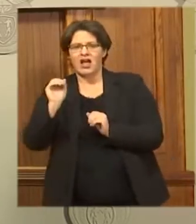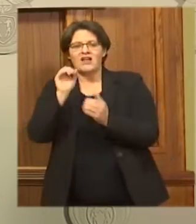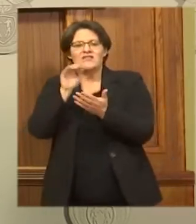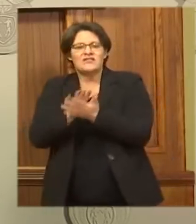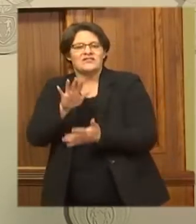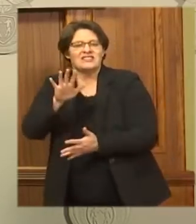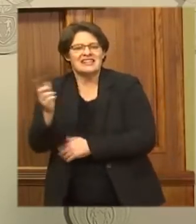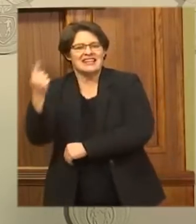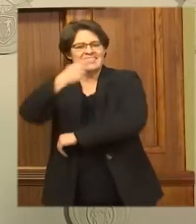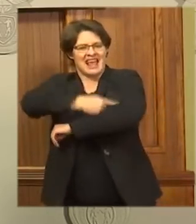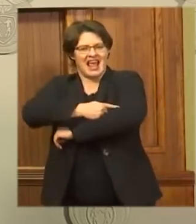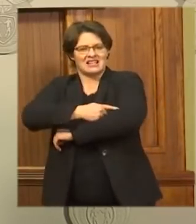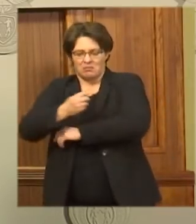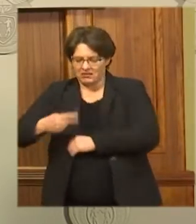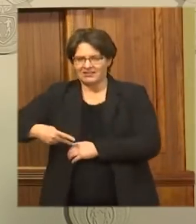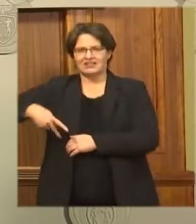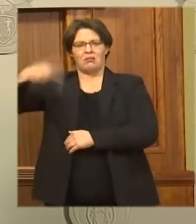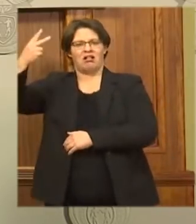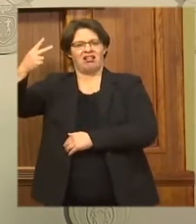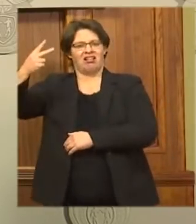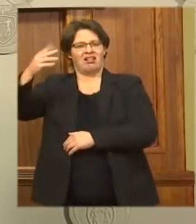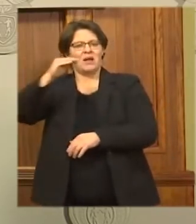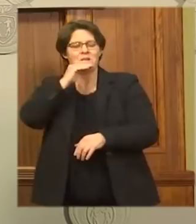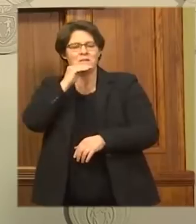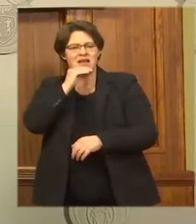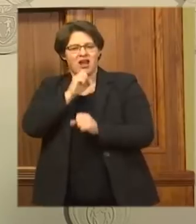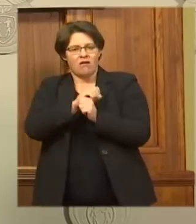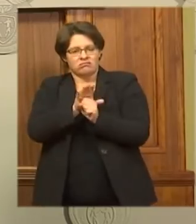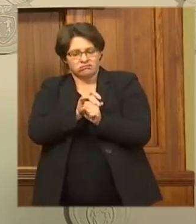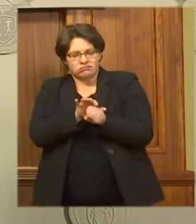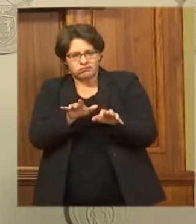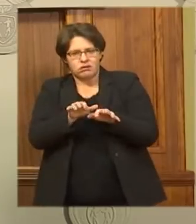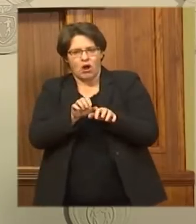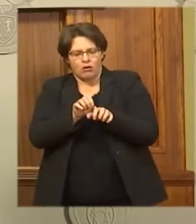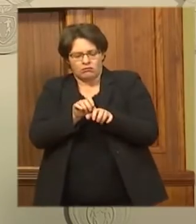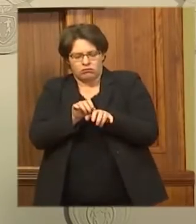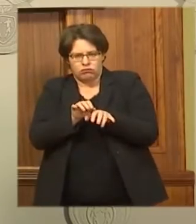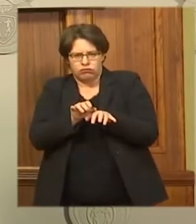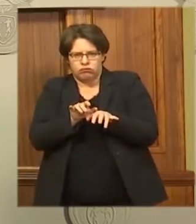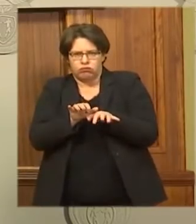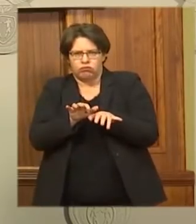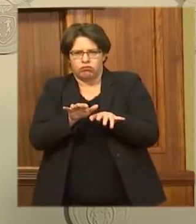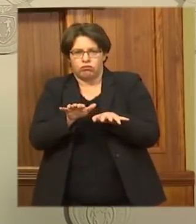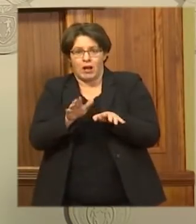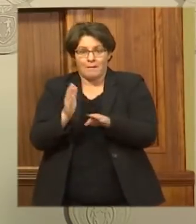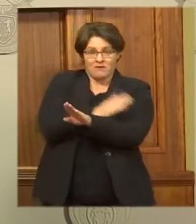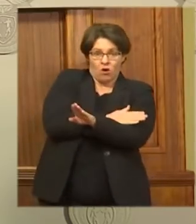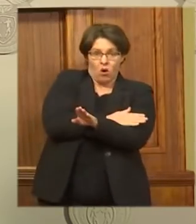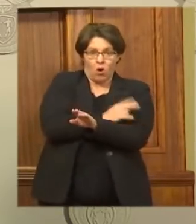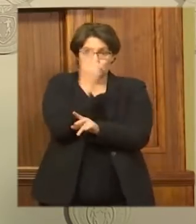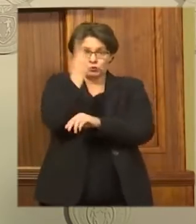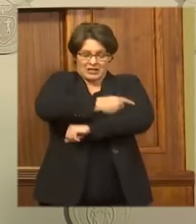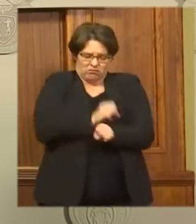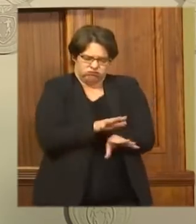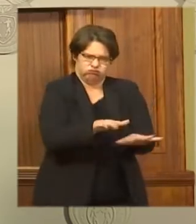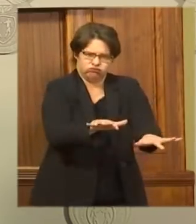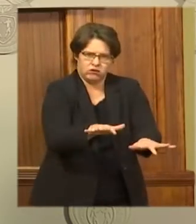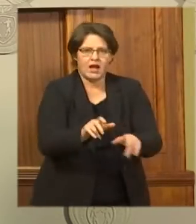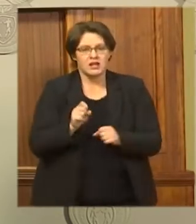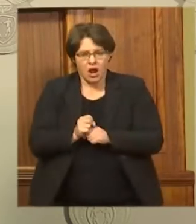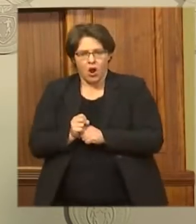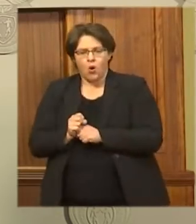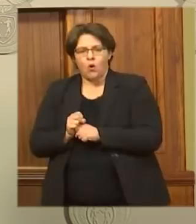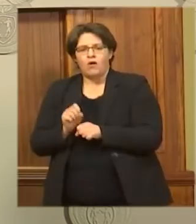which meant that it took much longer for the virus to spread. The